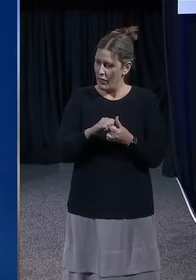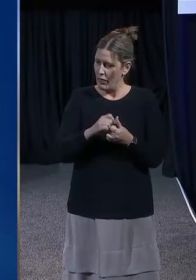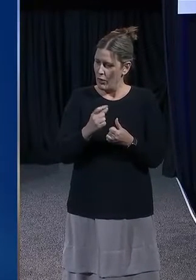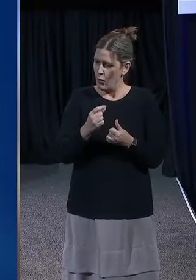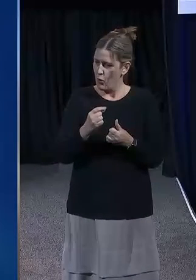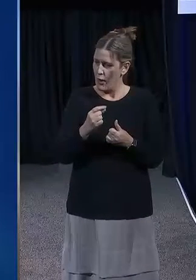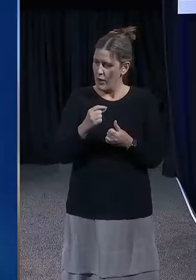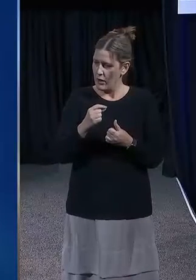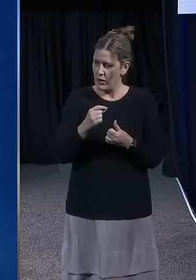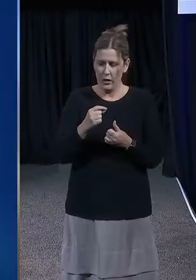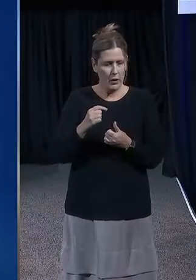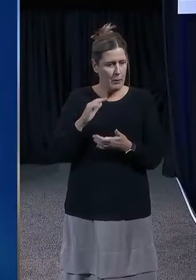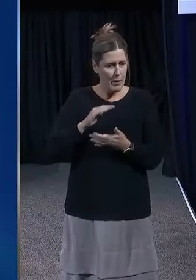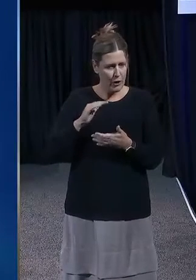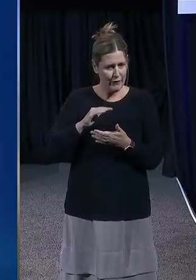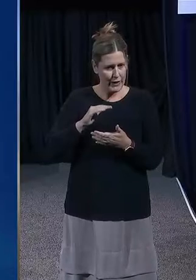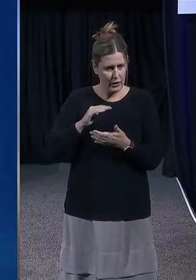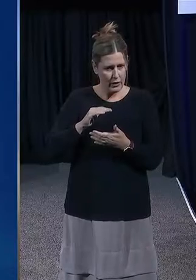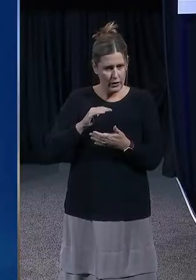a beautiful job of taking